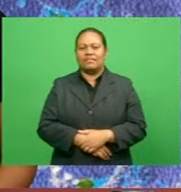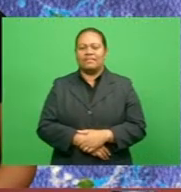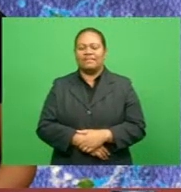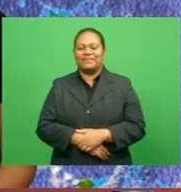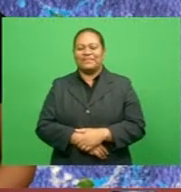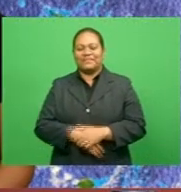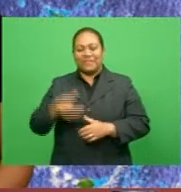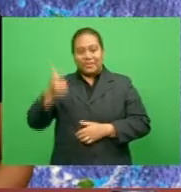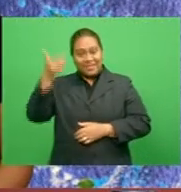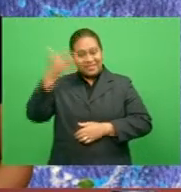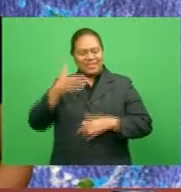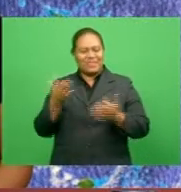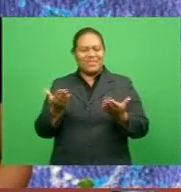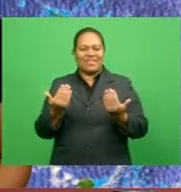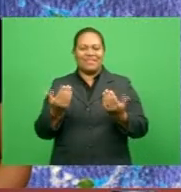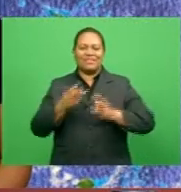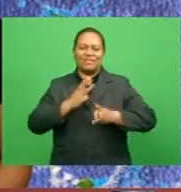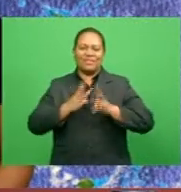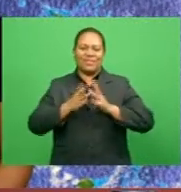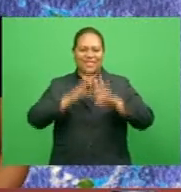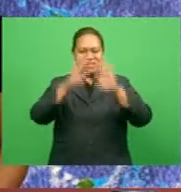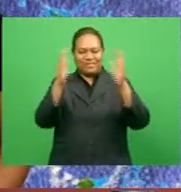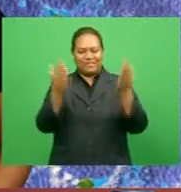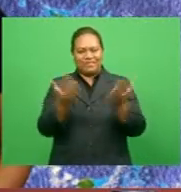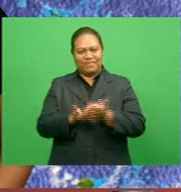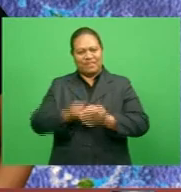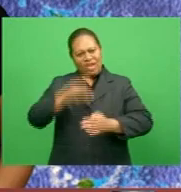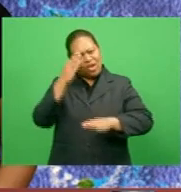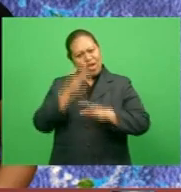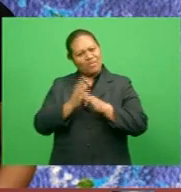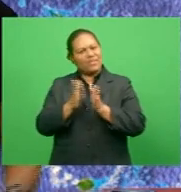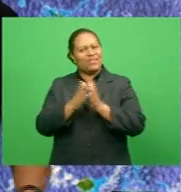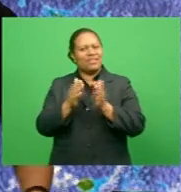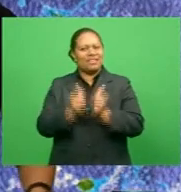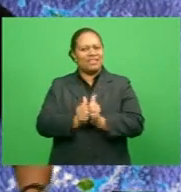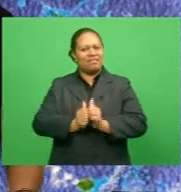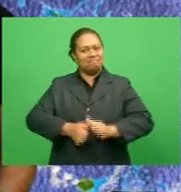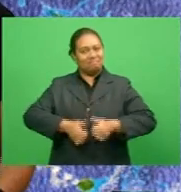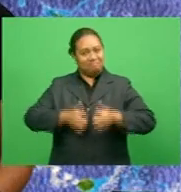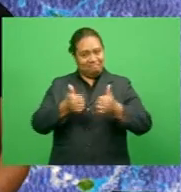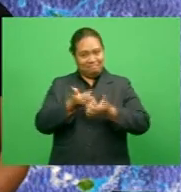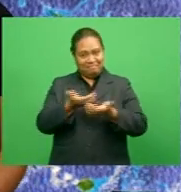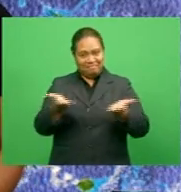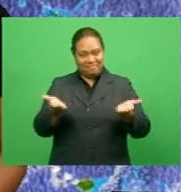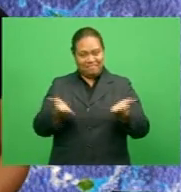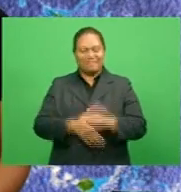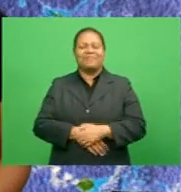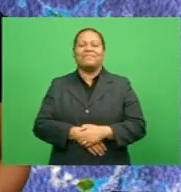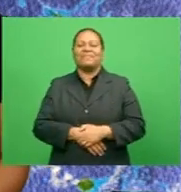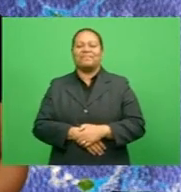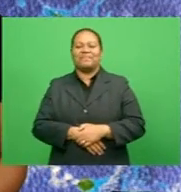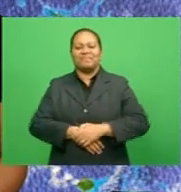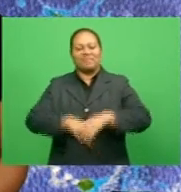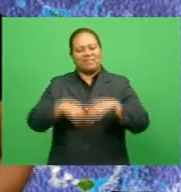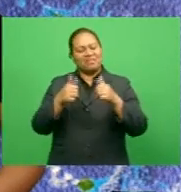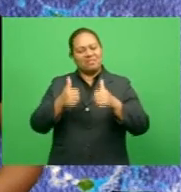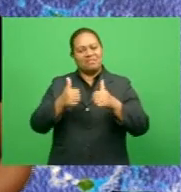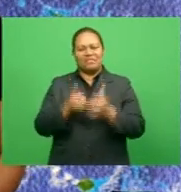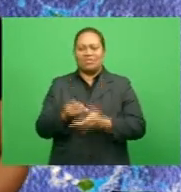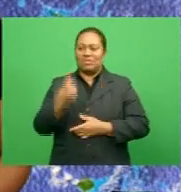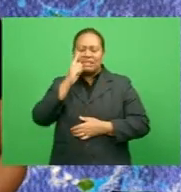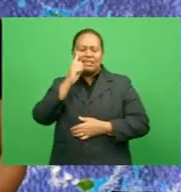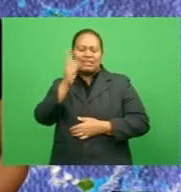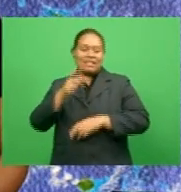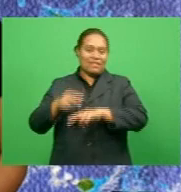Good evening and welcome to the Weather World. Hope the weekend weather was amazing for you. It was truly breathtaking to see Fiji